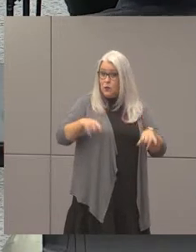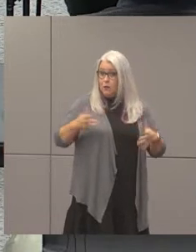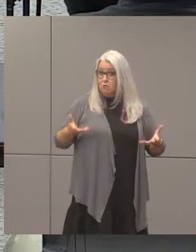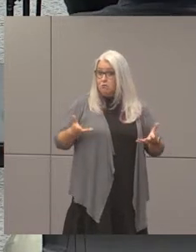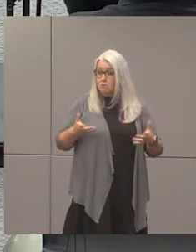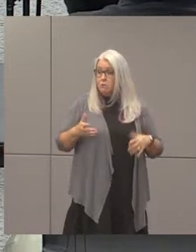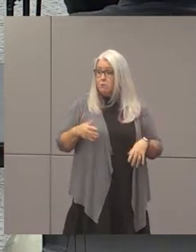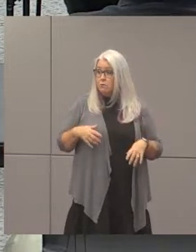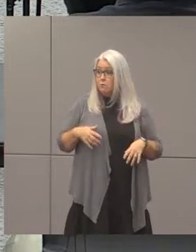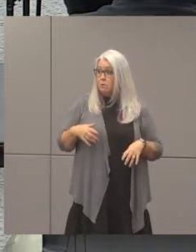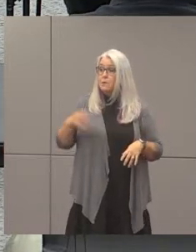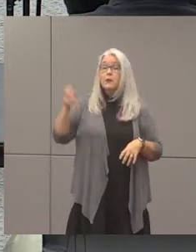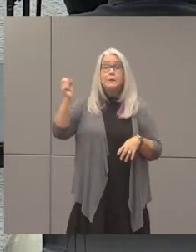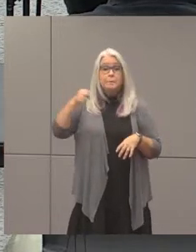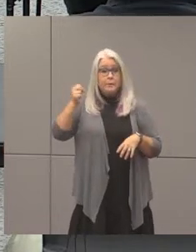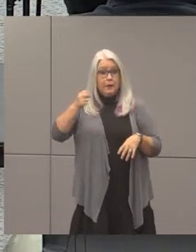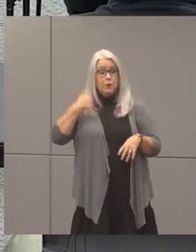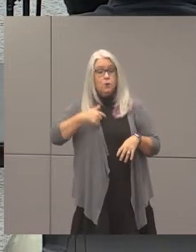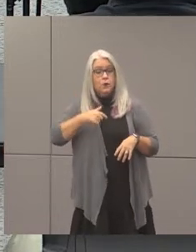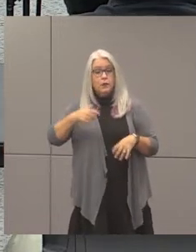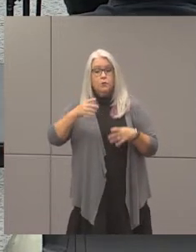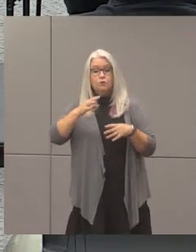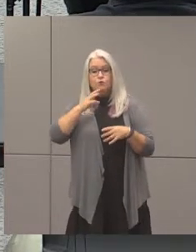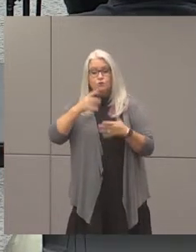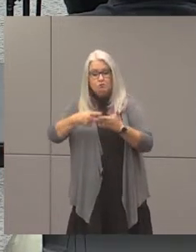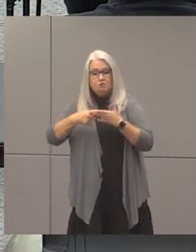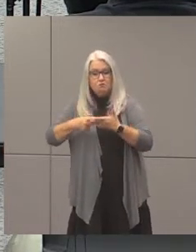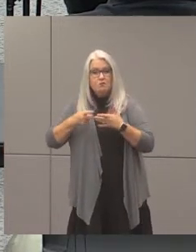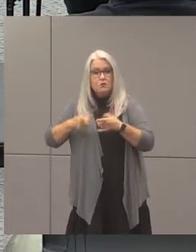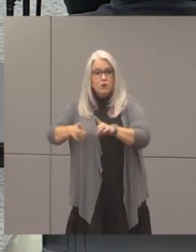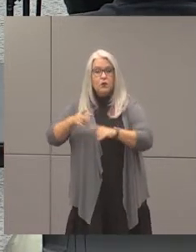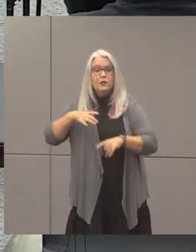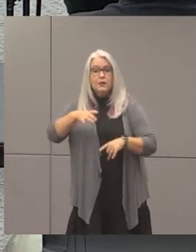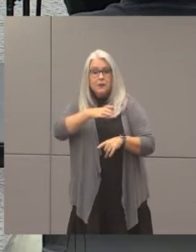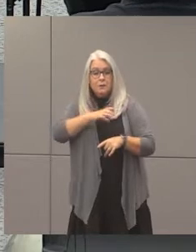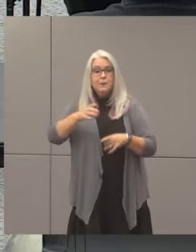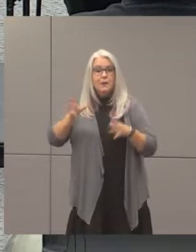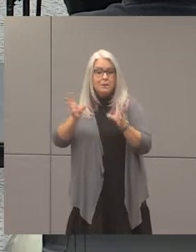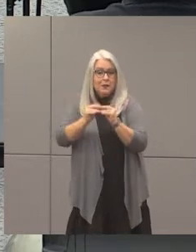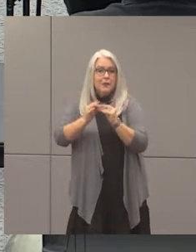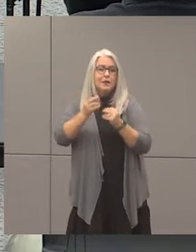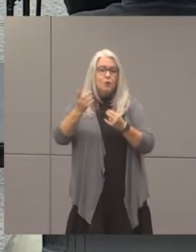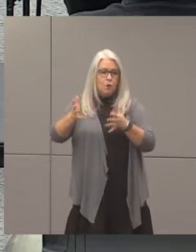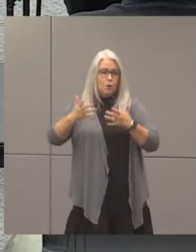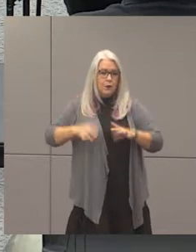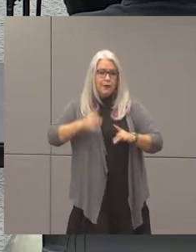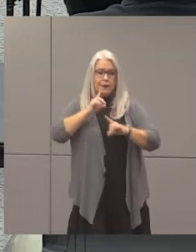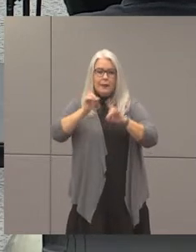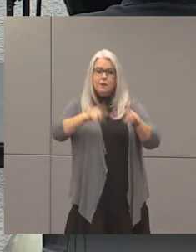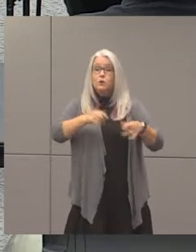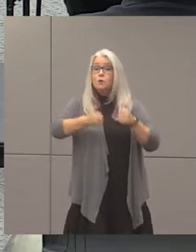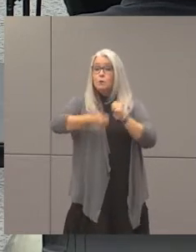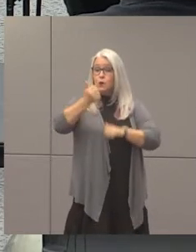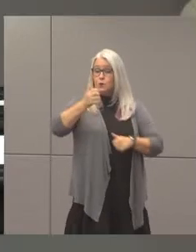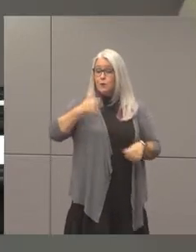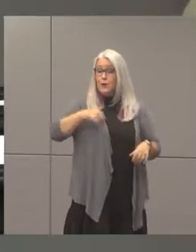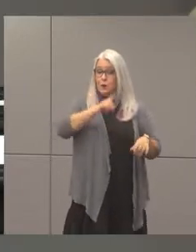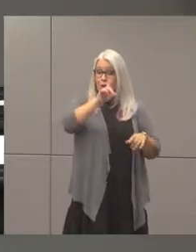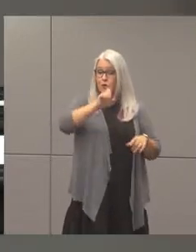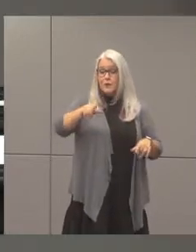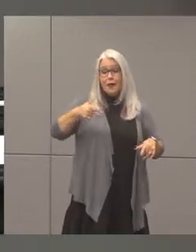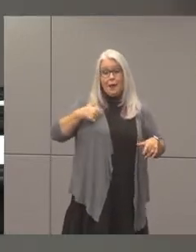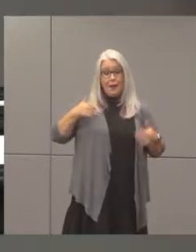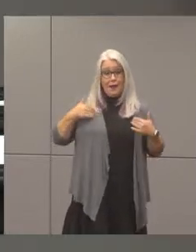Yeah, and we had talked during the committee meeting, and he'd answered a lot of my questions. Thank you. So, I do have. So